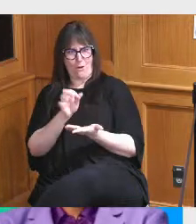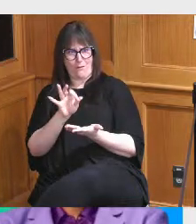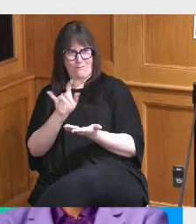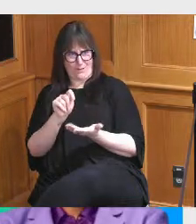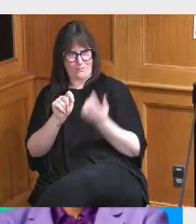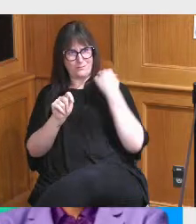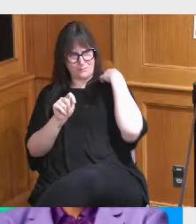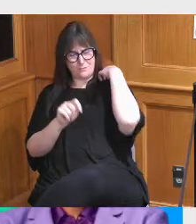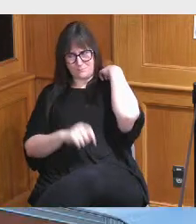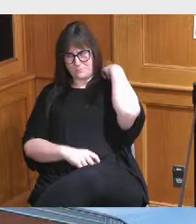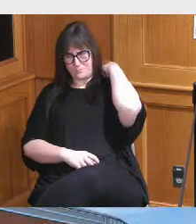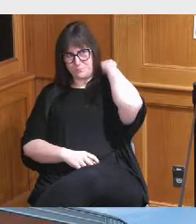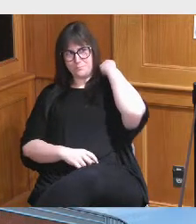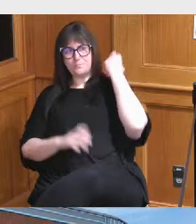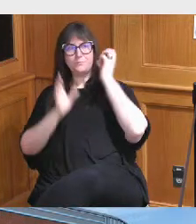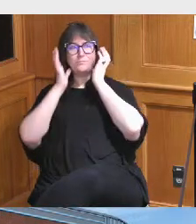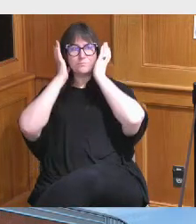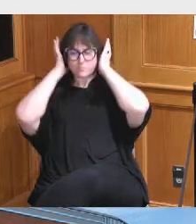Okay.